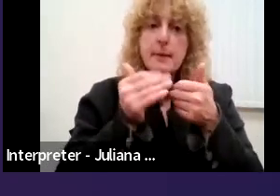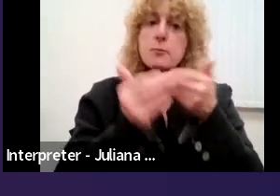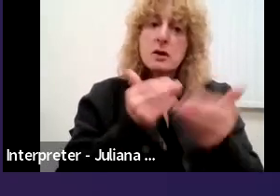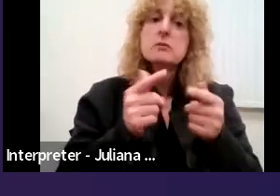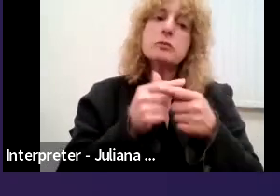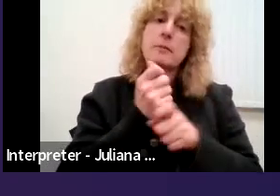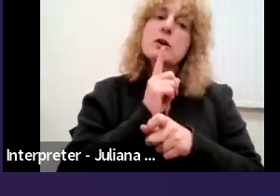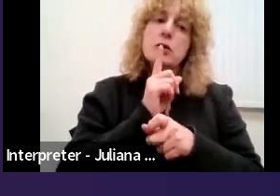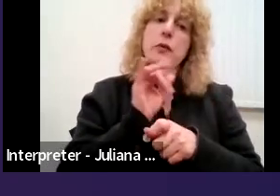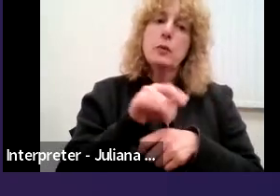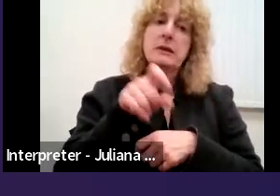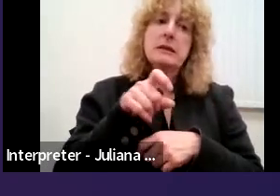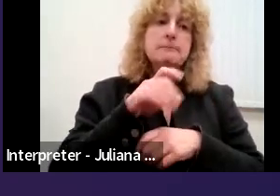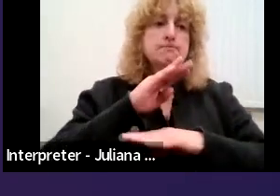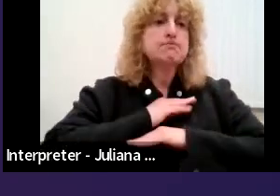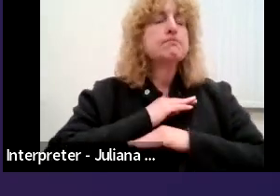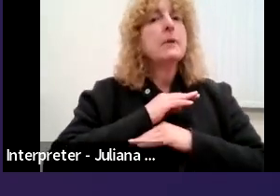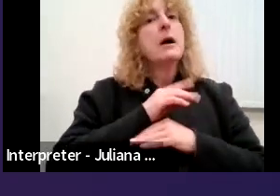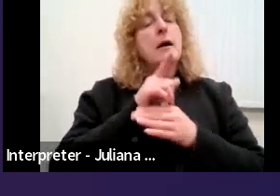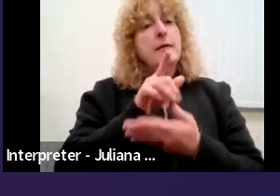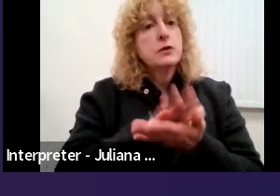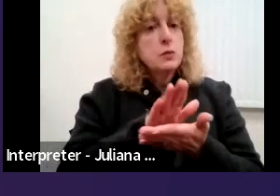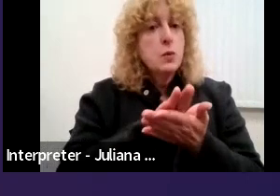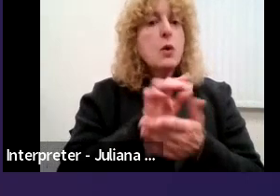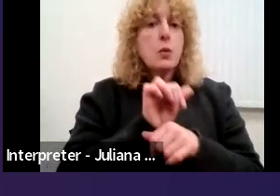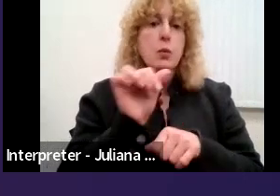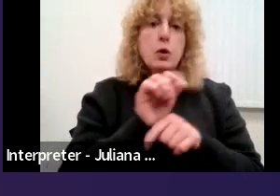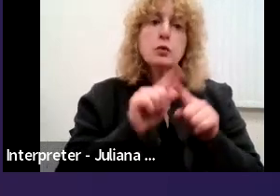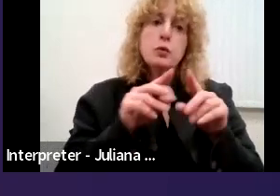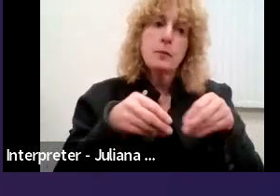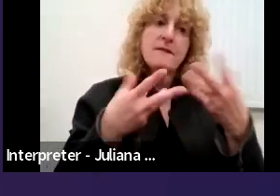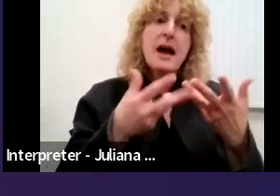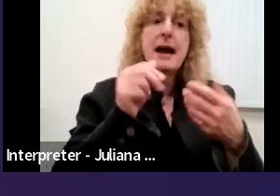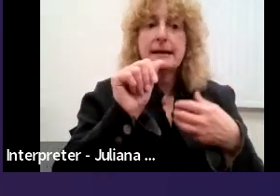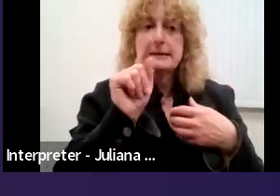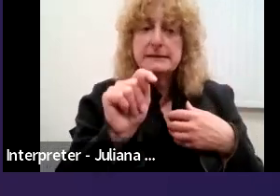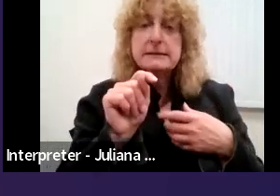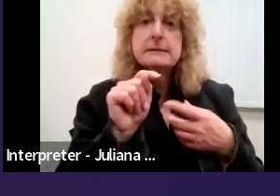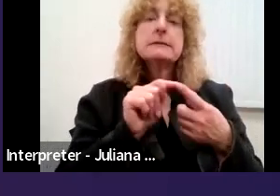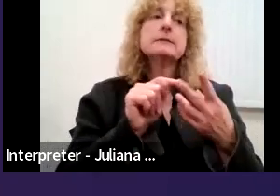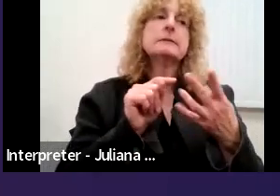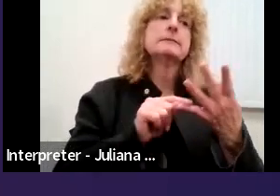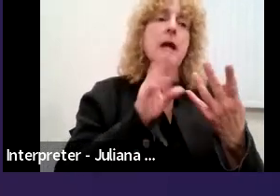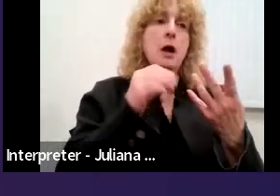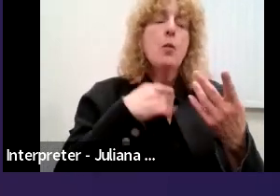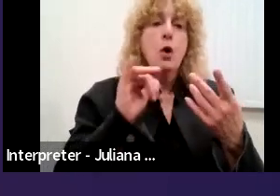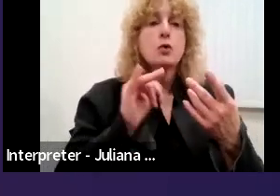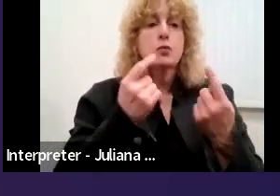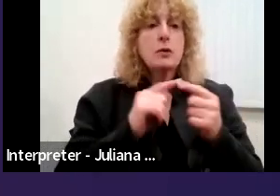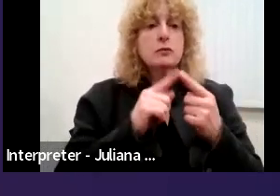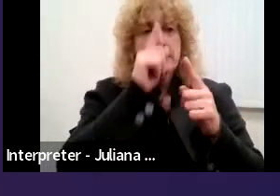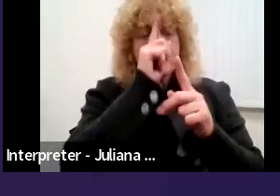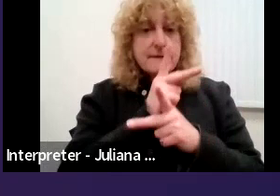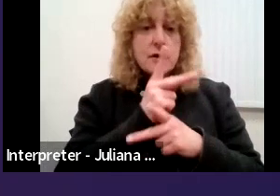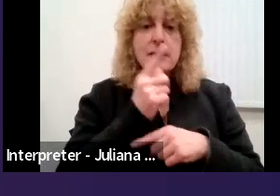that those needs are being met. The school is working to provide that AT. And then we're also trying to figure out those